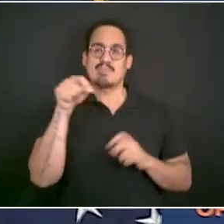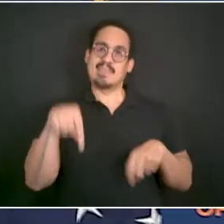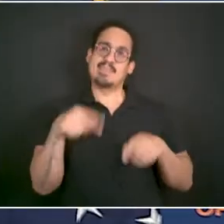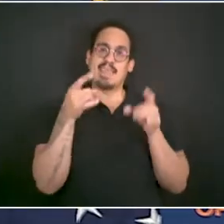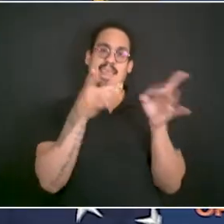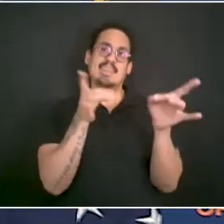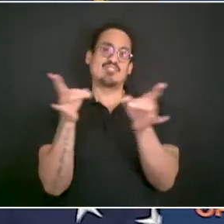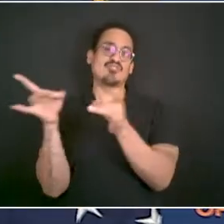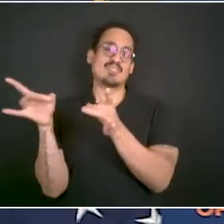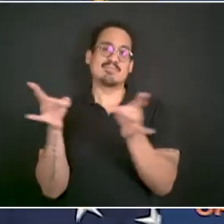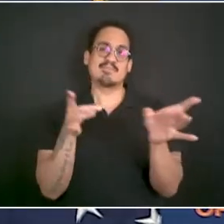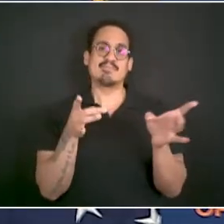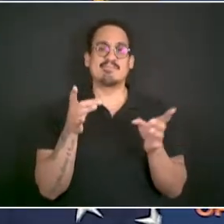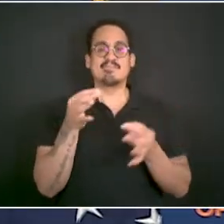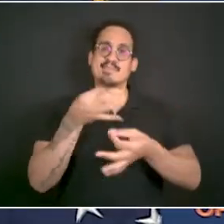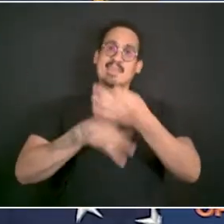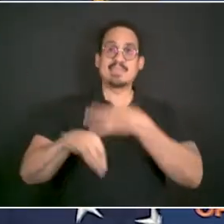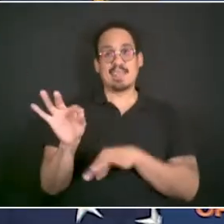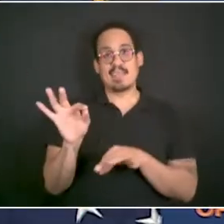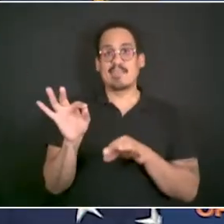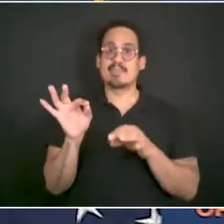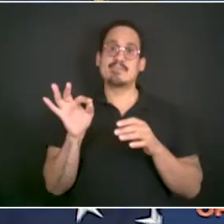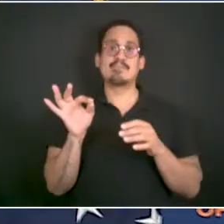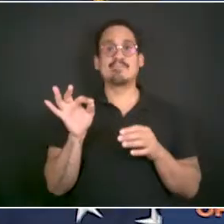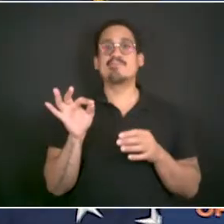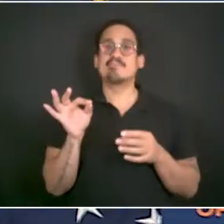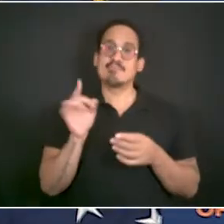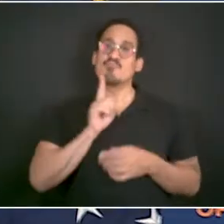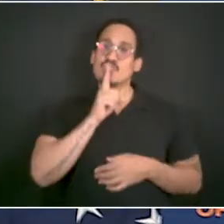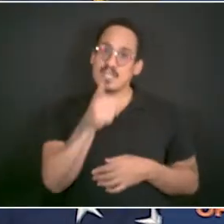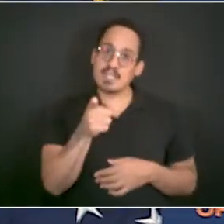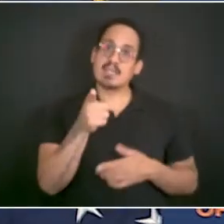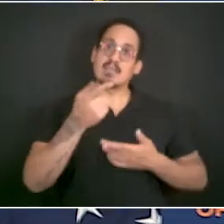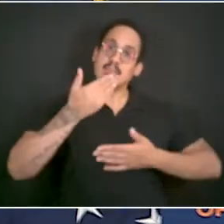and instead of moving towards a place that we're